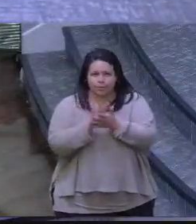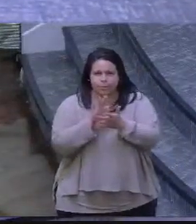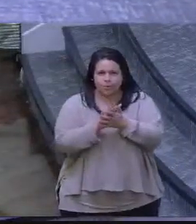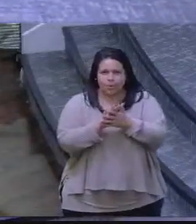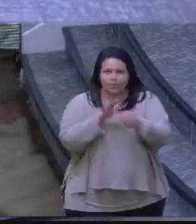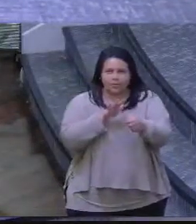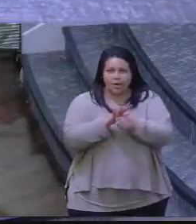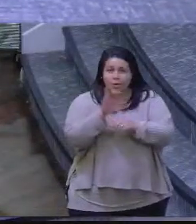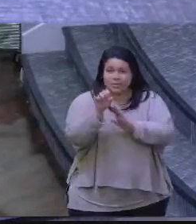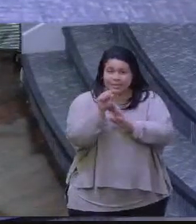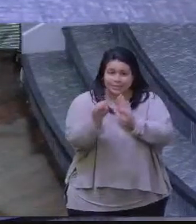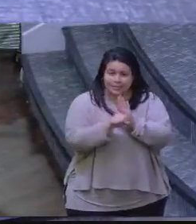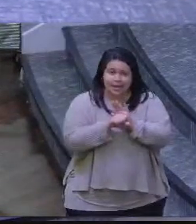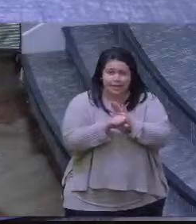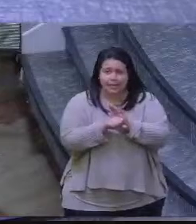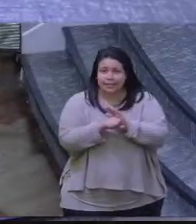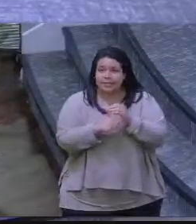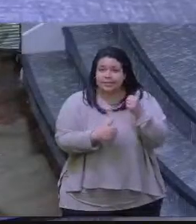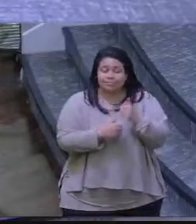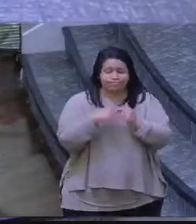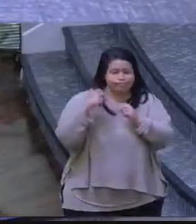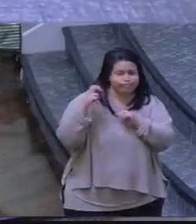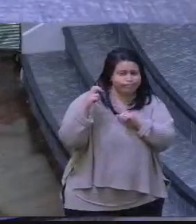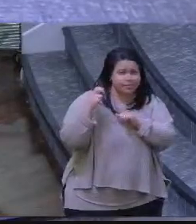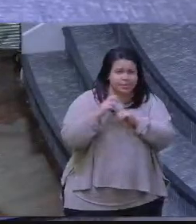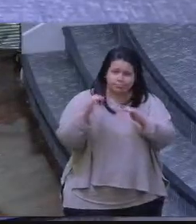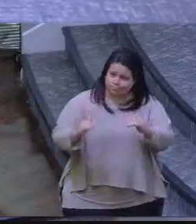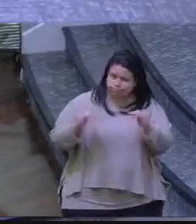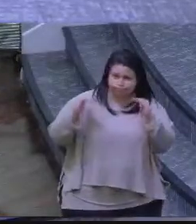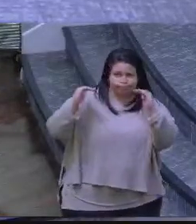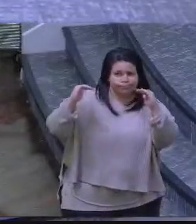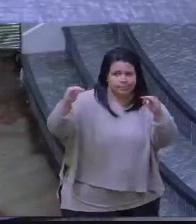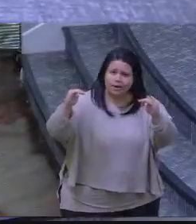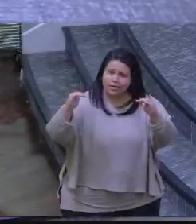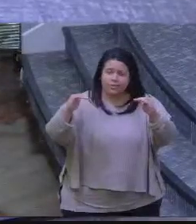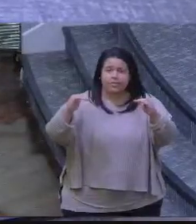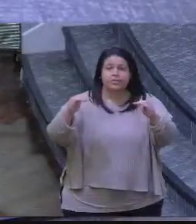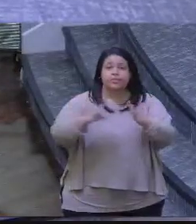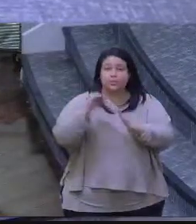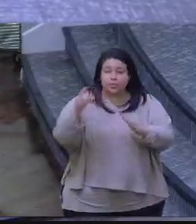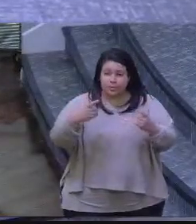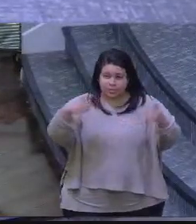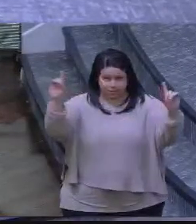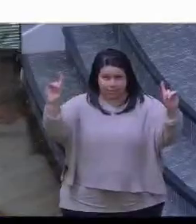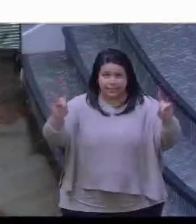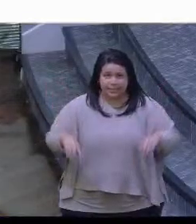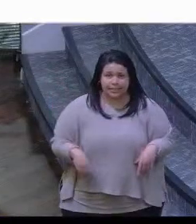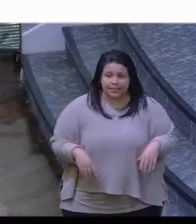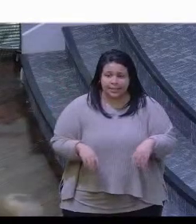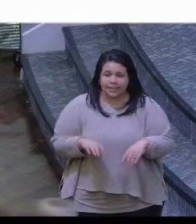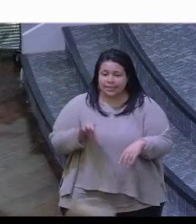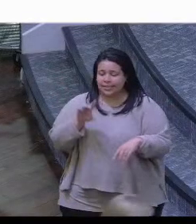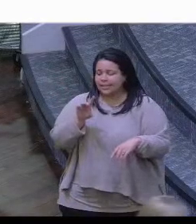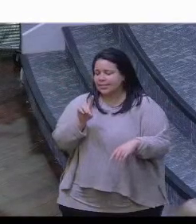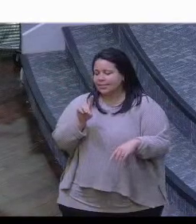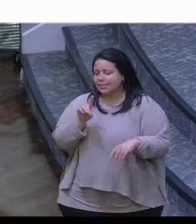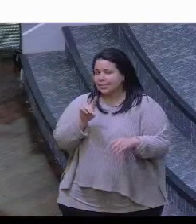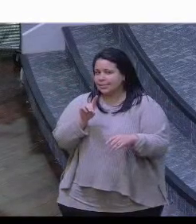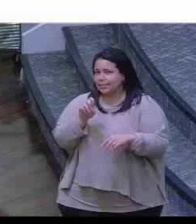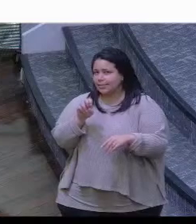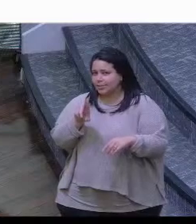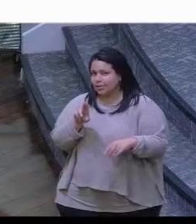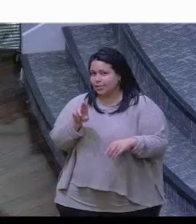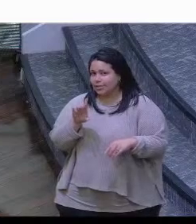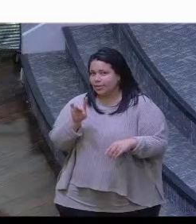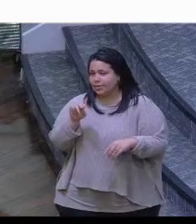the most significant strides in overall student achievement. At this time, I'd like to ask Dr. Donna Elder, to come